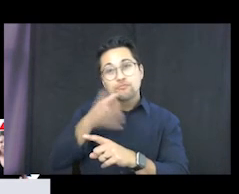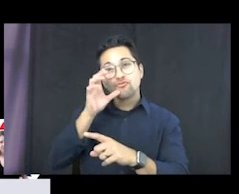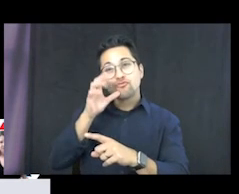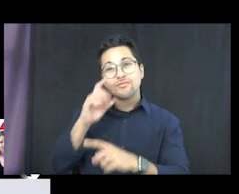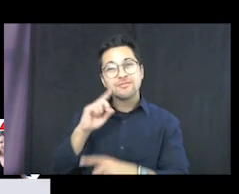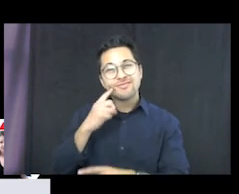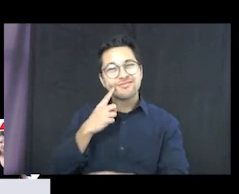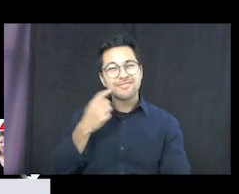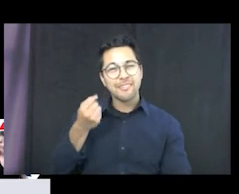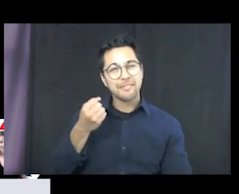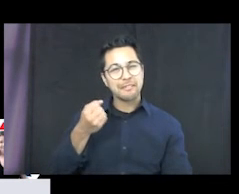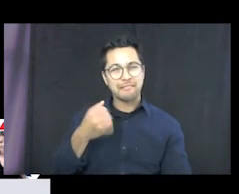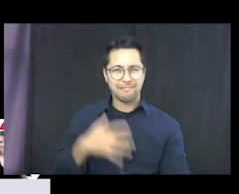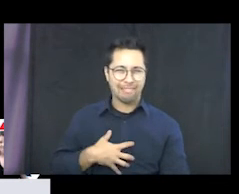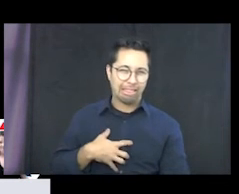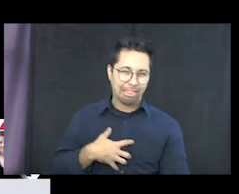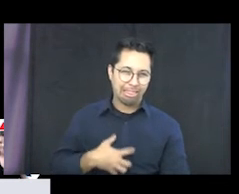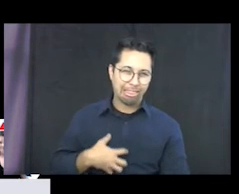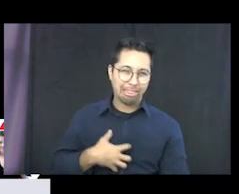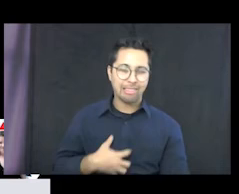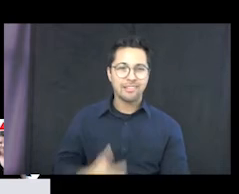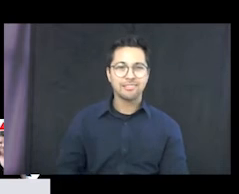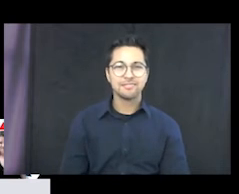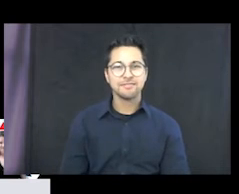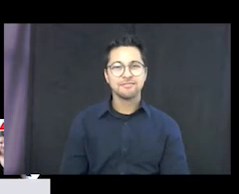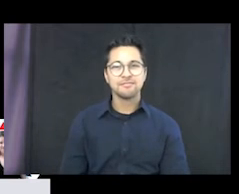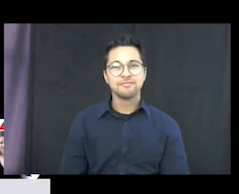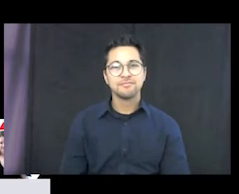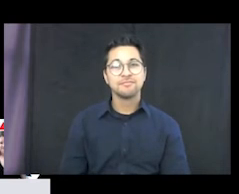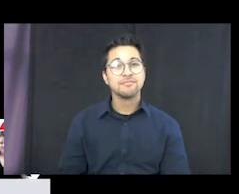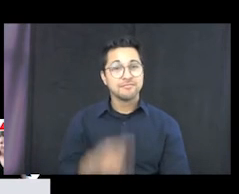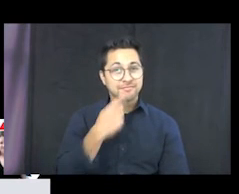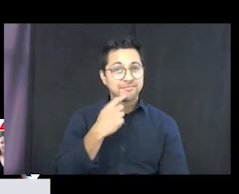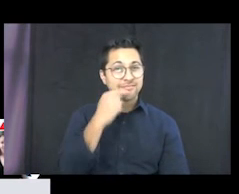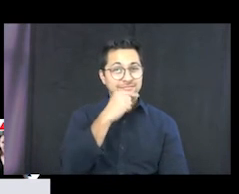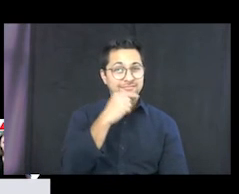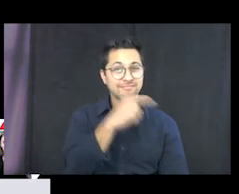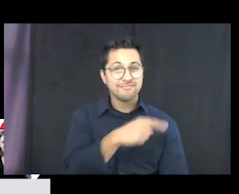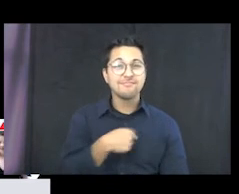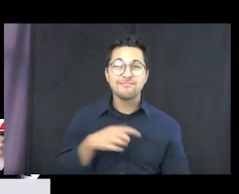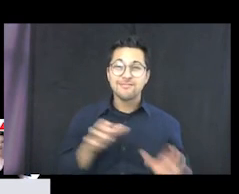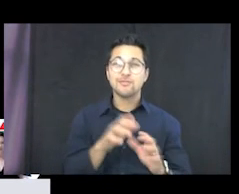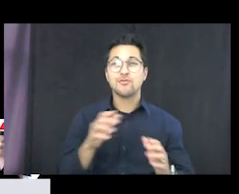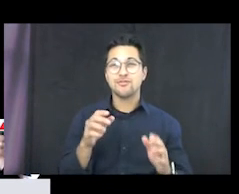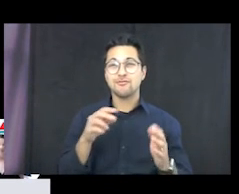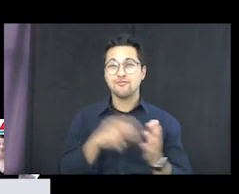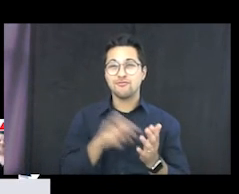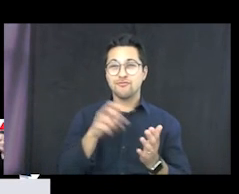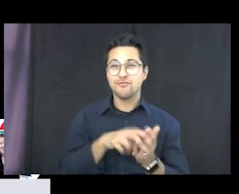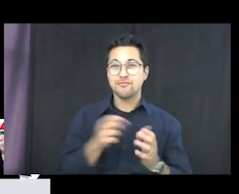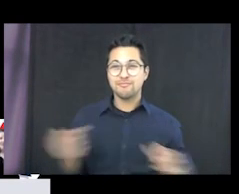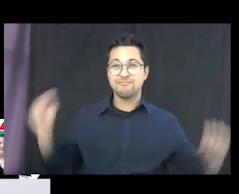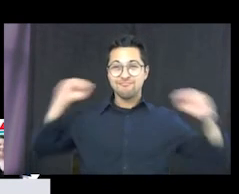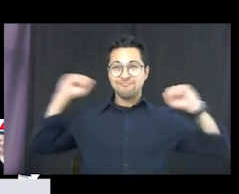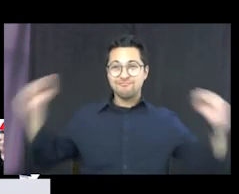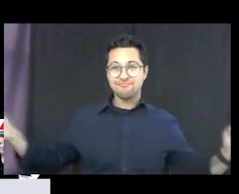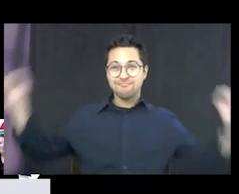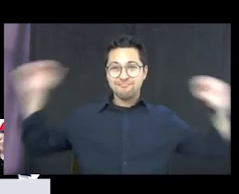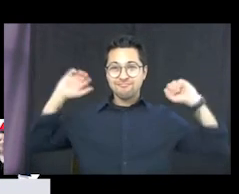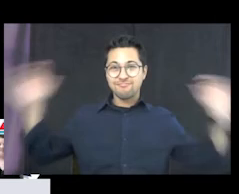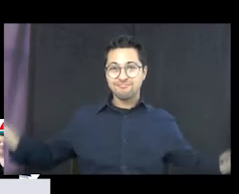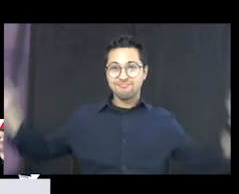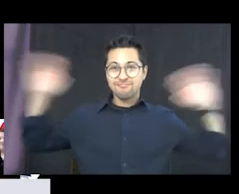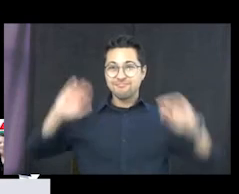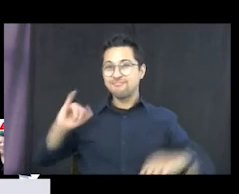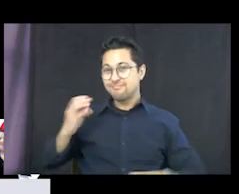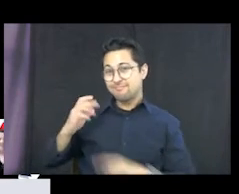sour milk? Ew. If you said brush your teeth with soap, you're doing jumping jacks. If you said you would drink sour